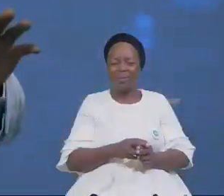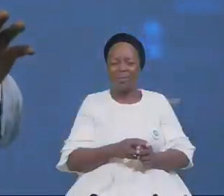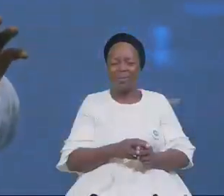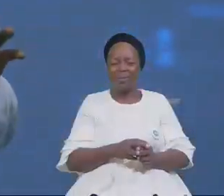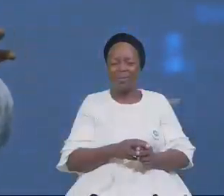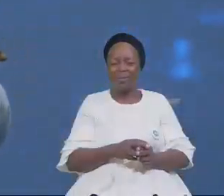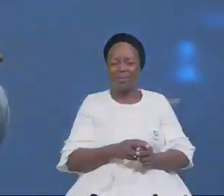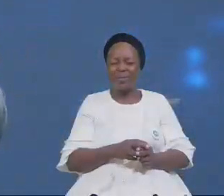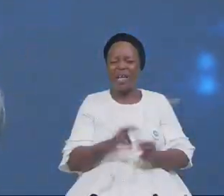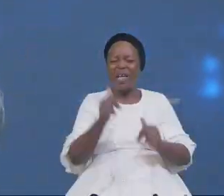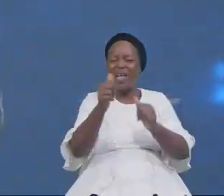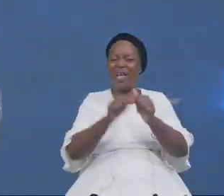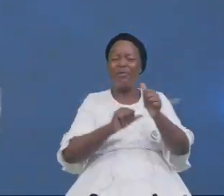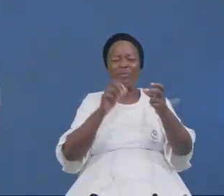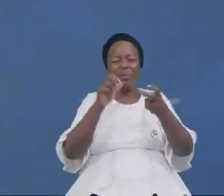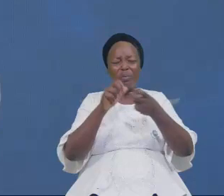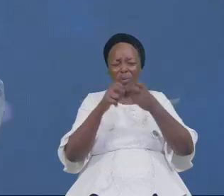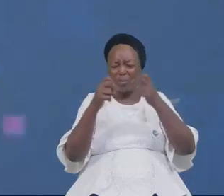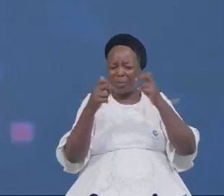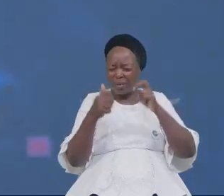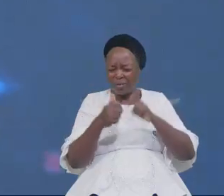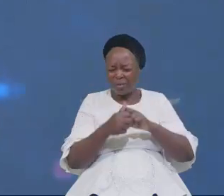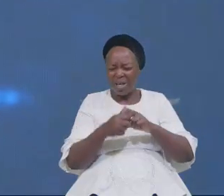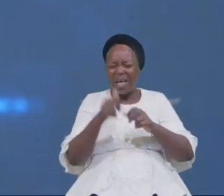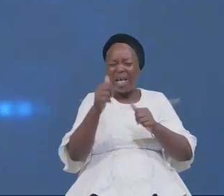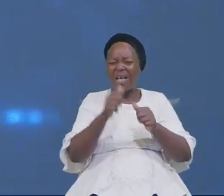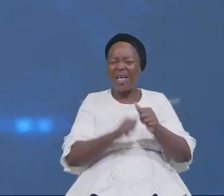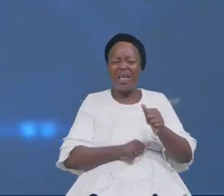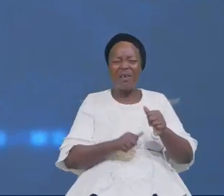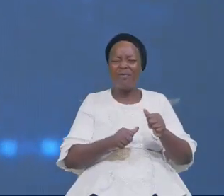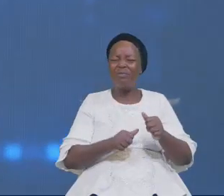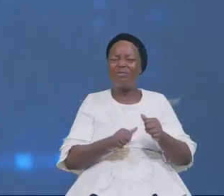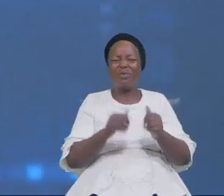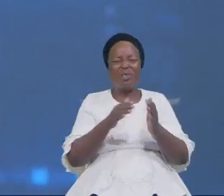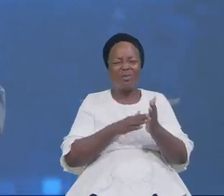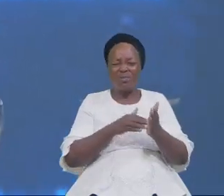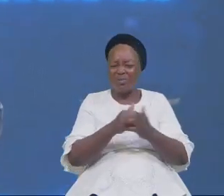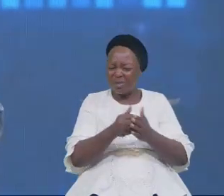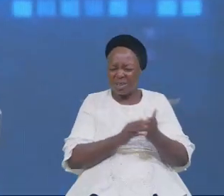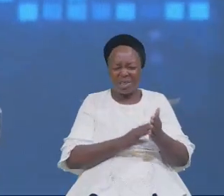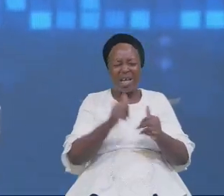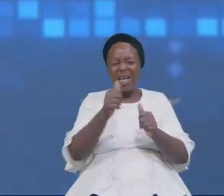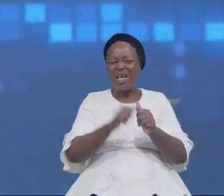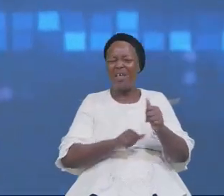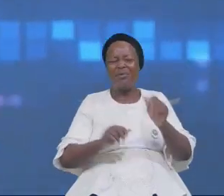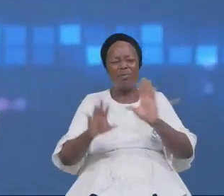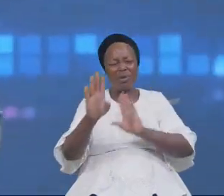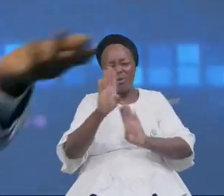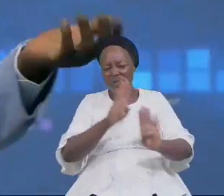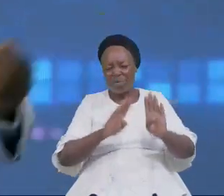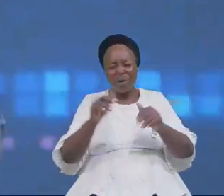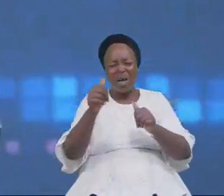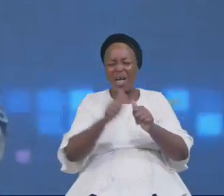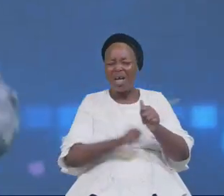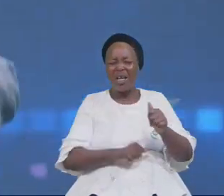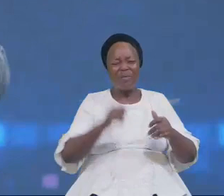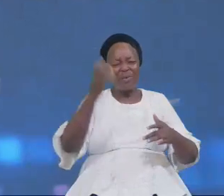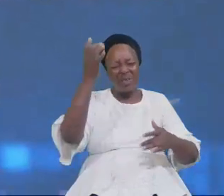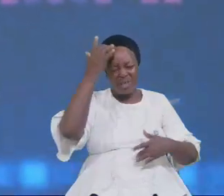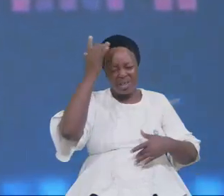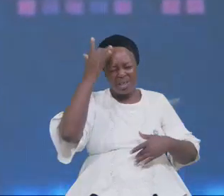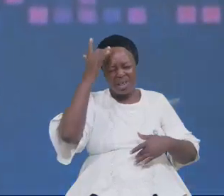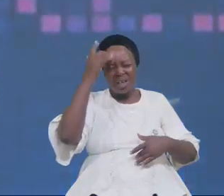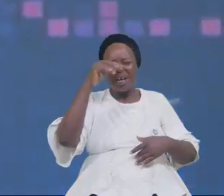Every problem, every infirmity, every disease, every plague, and